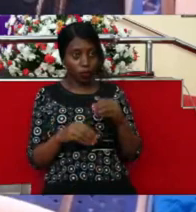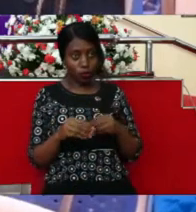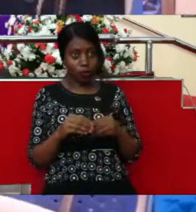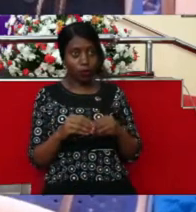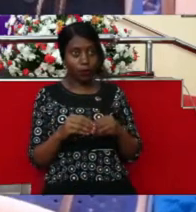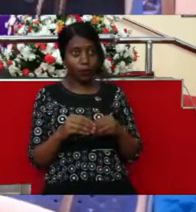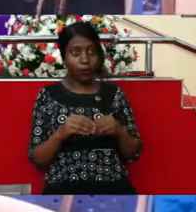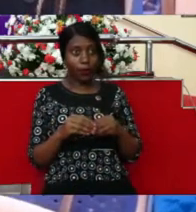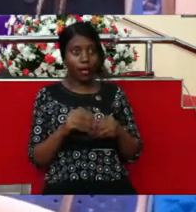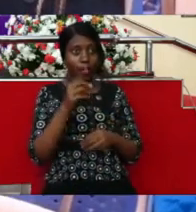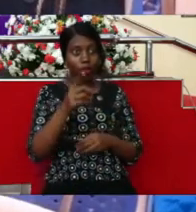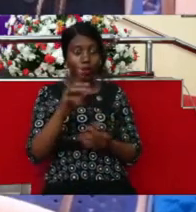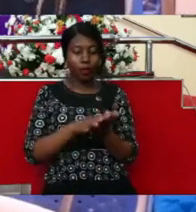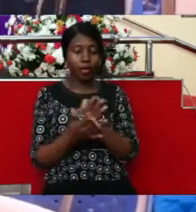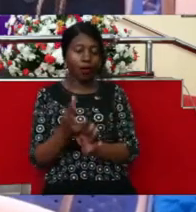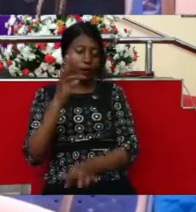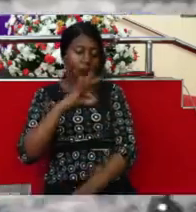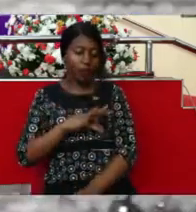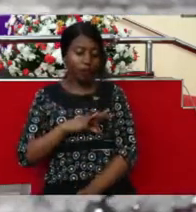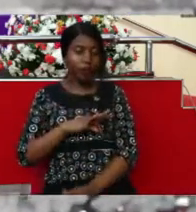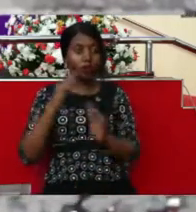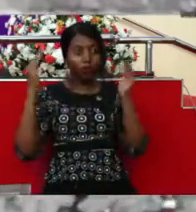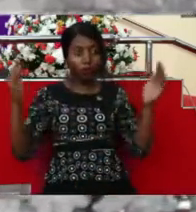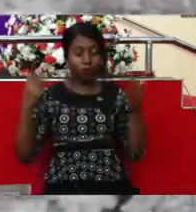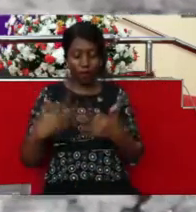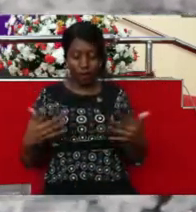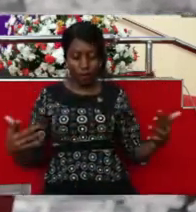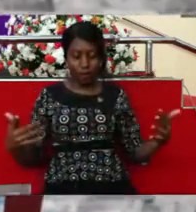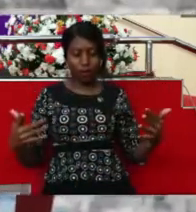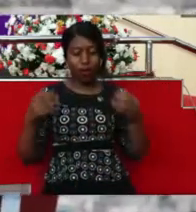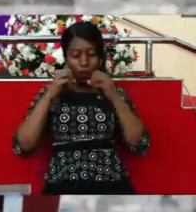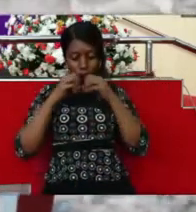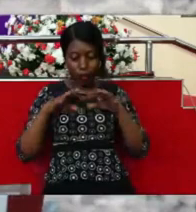you become a beneficiary of the greetings, of the blessings.